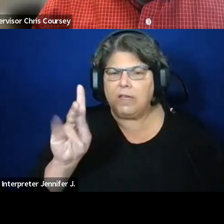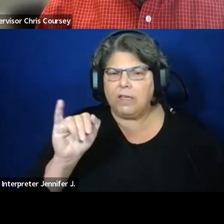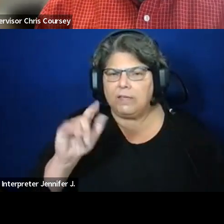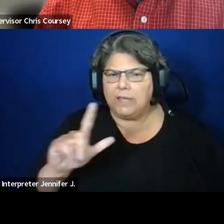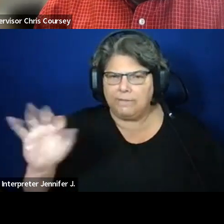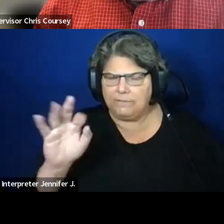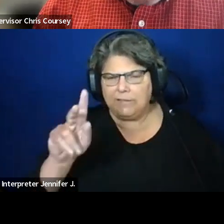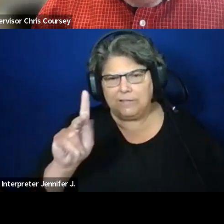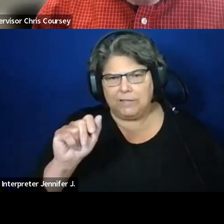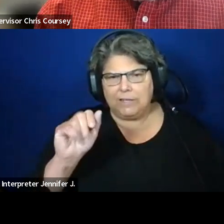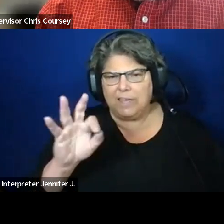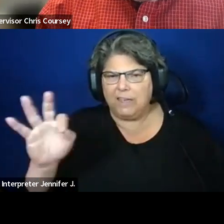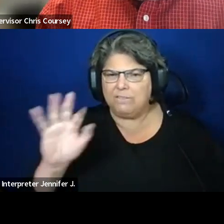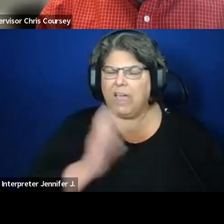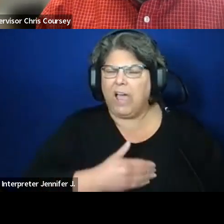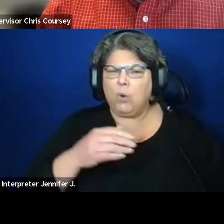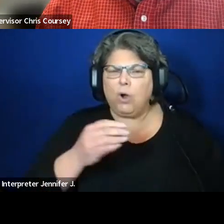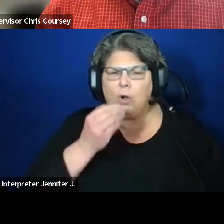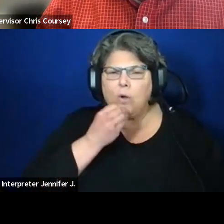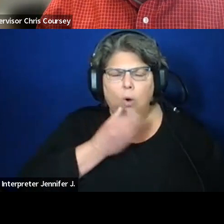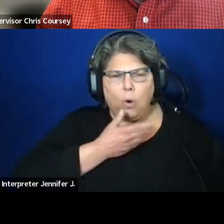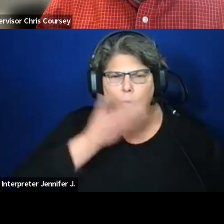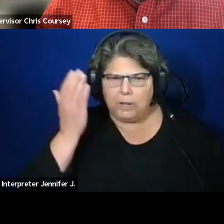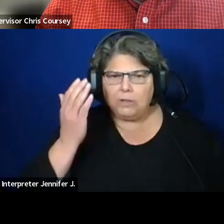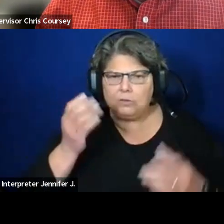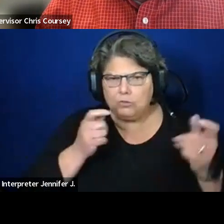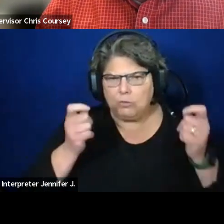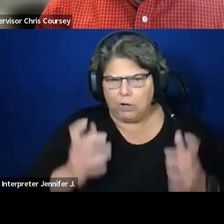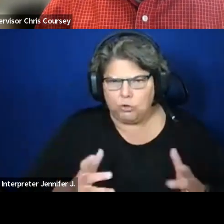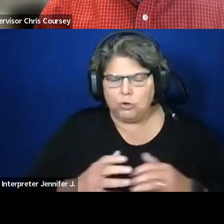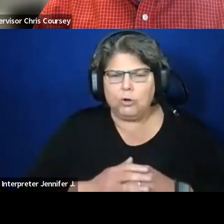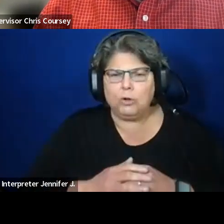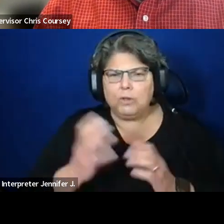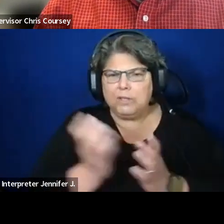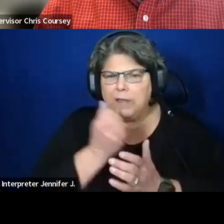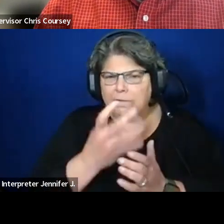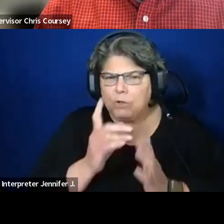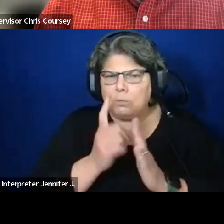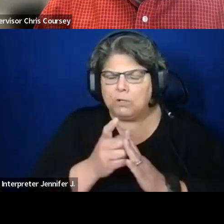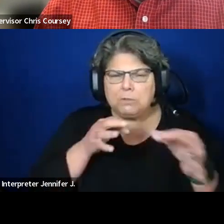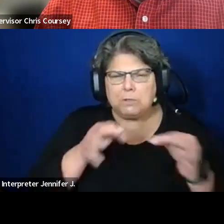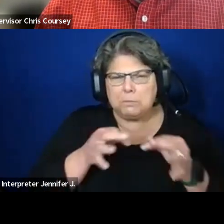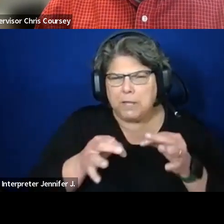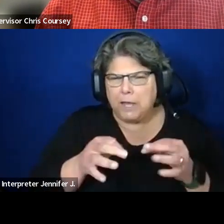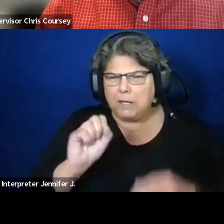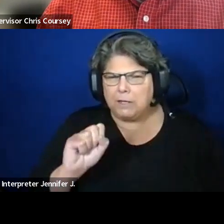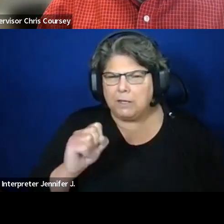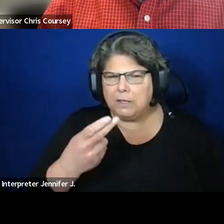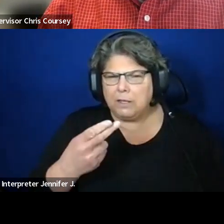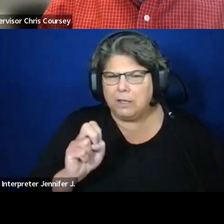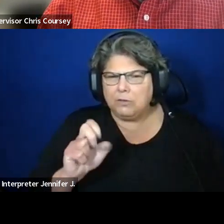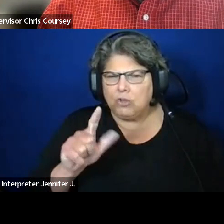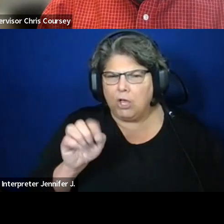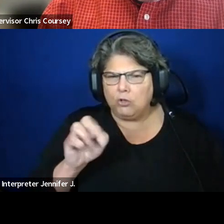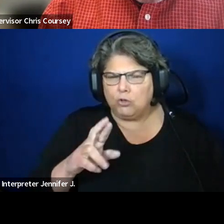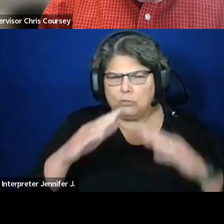director, is going to take a couple minutes to explain how these shelter sites will be managed and how